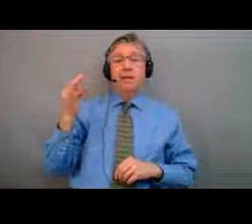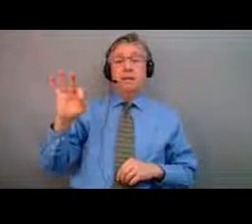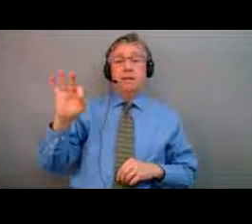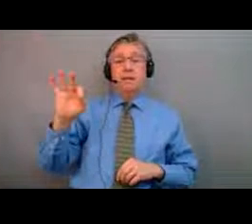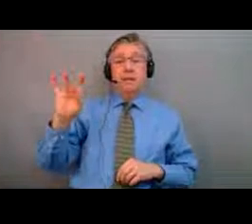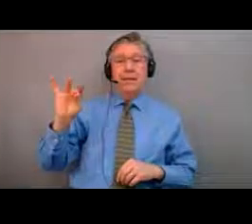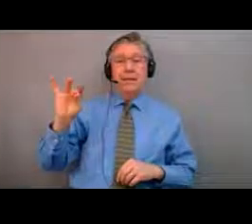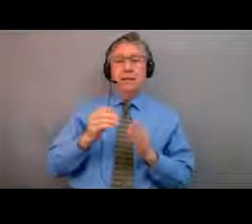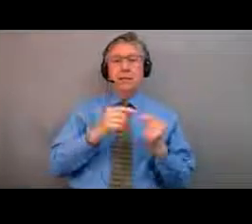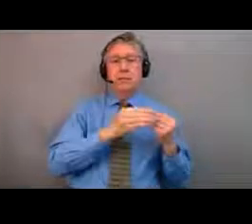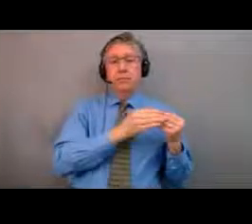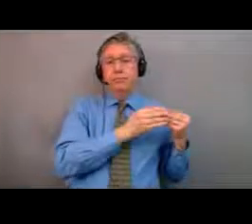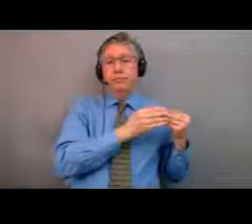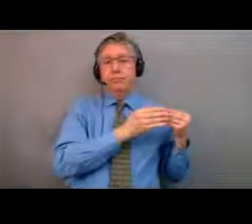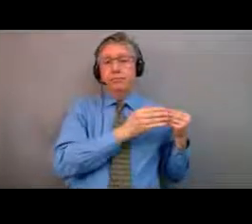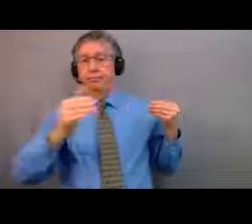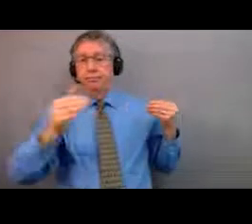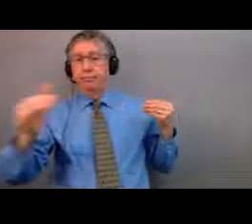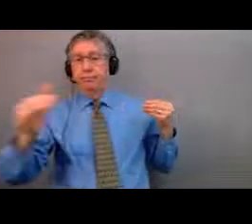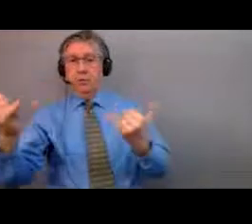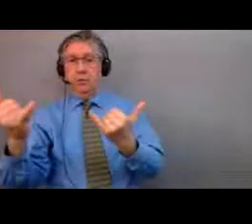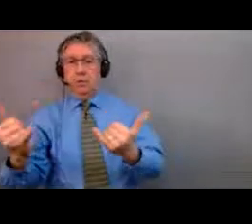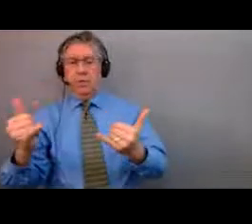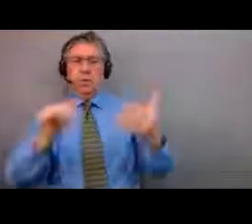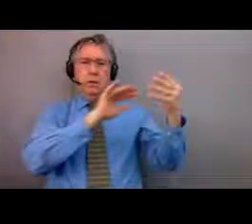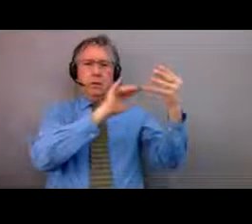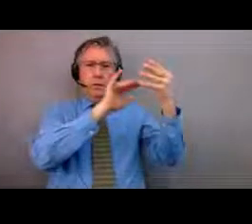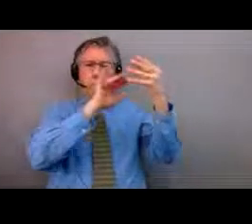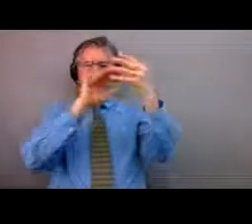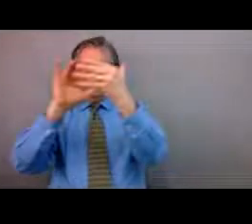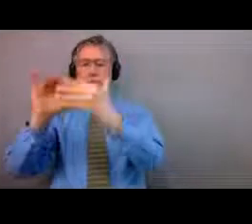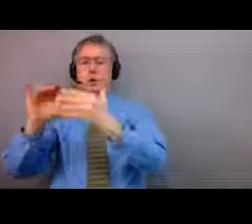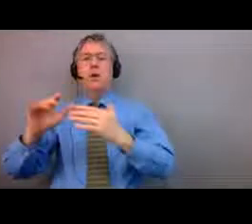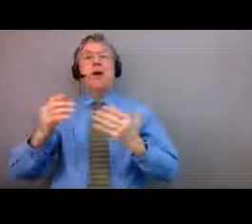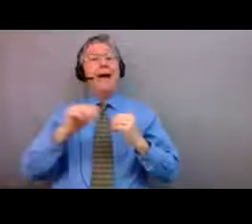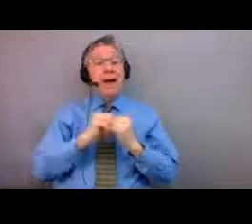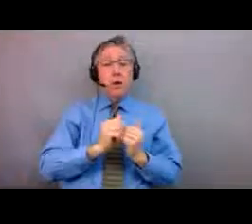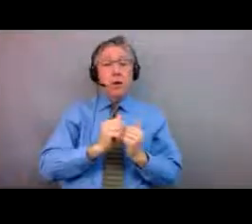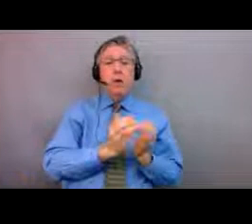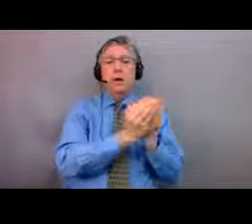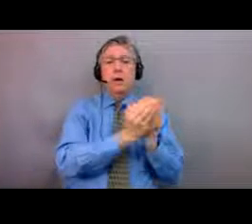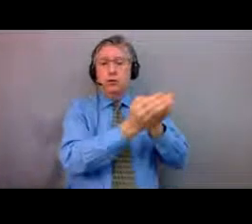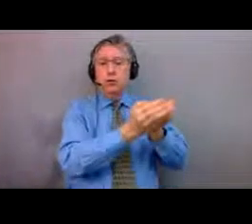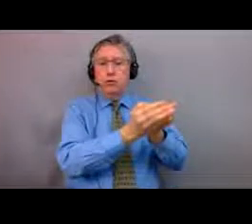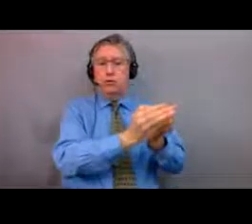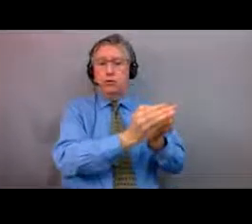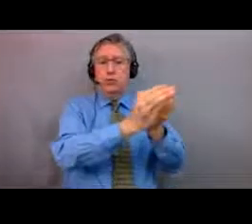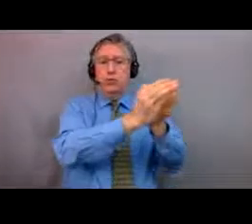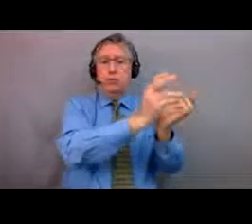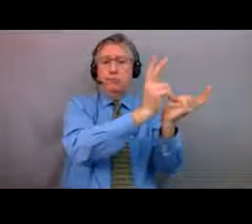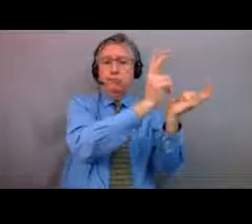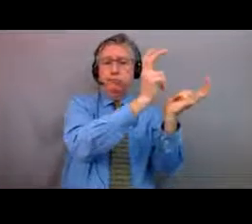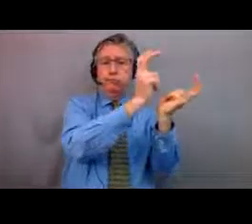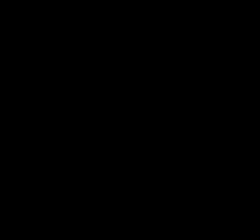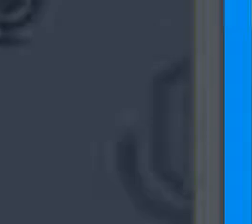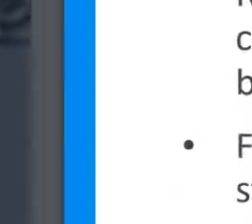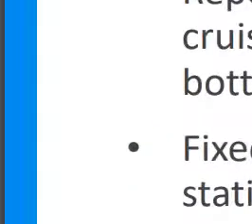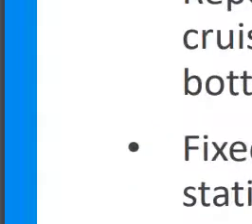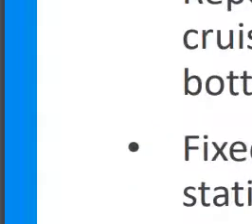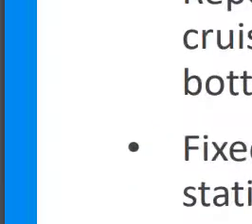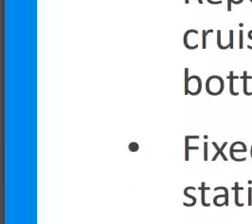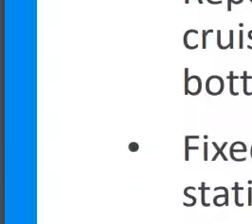with surface measurements on moorings and surface ships, and utilize the combined data sets